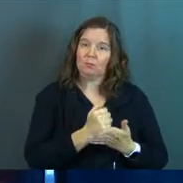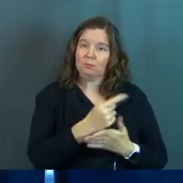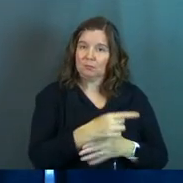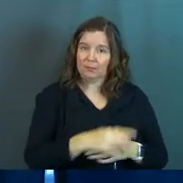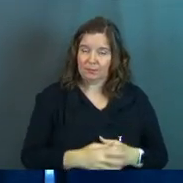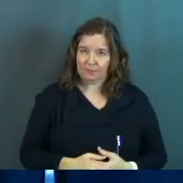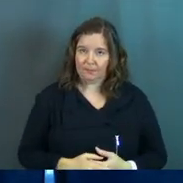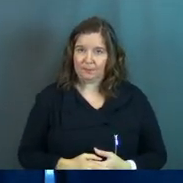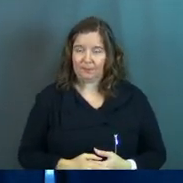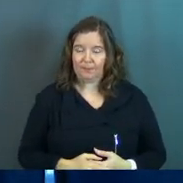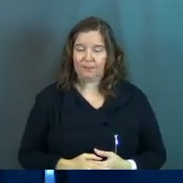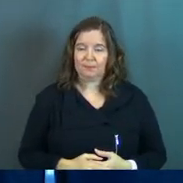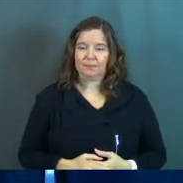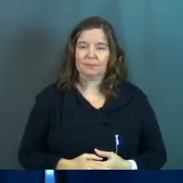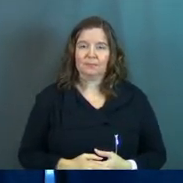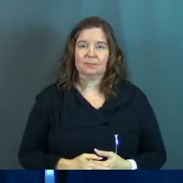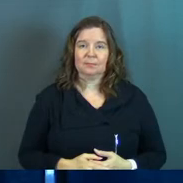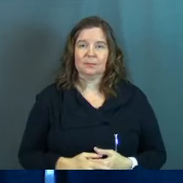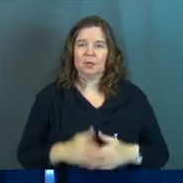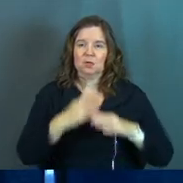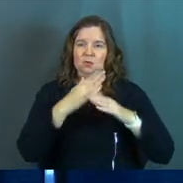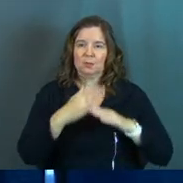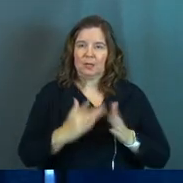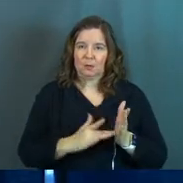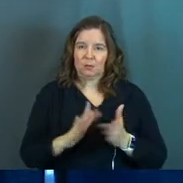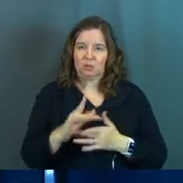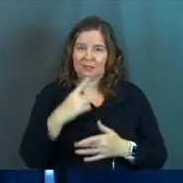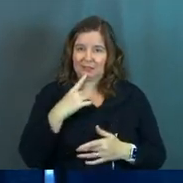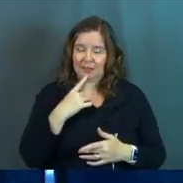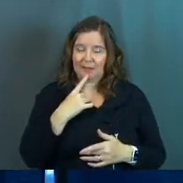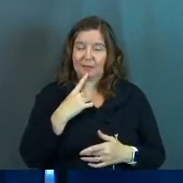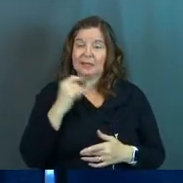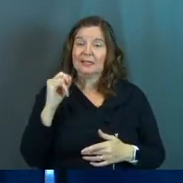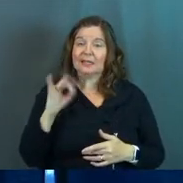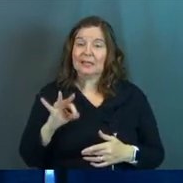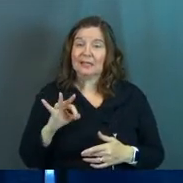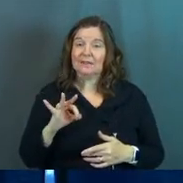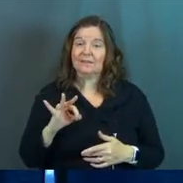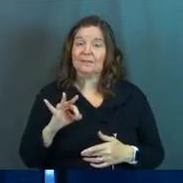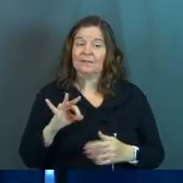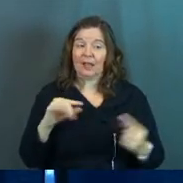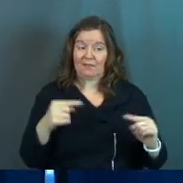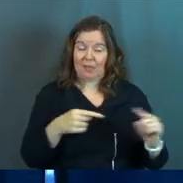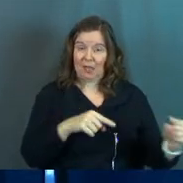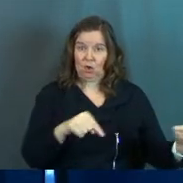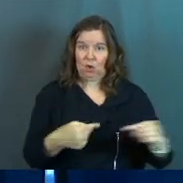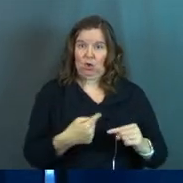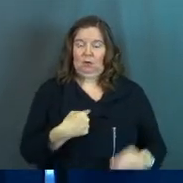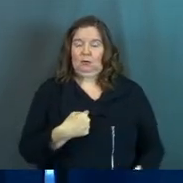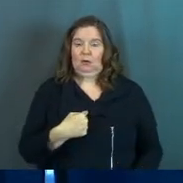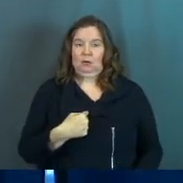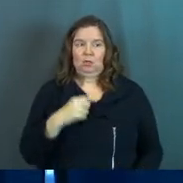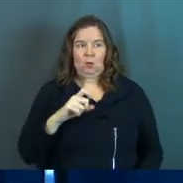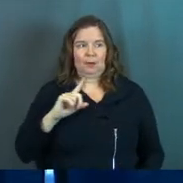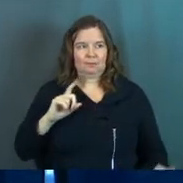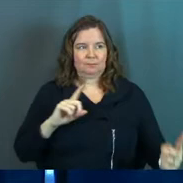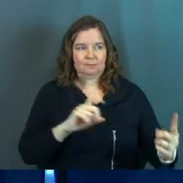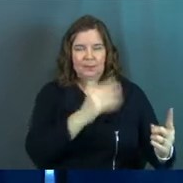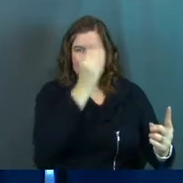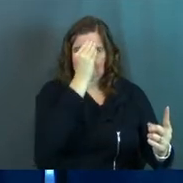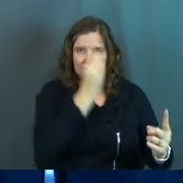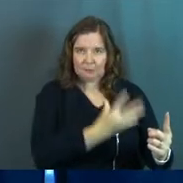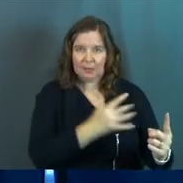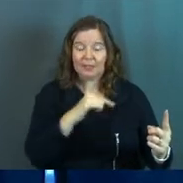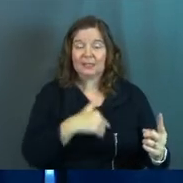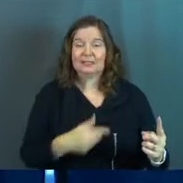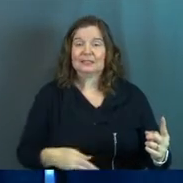over. Now, break down what Jesus is saying. He says, if they hurt you, you have to go to them.